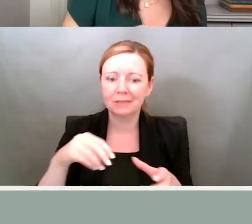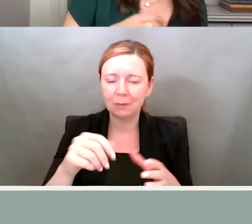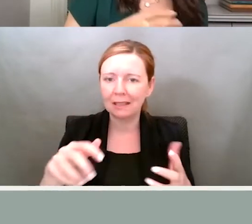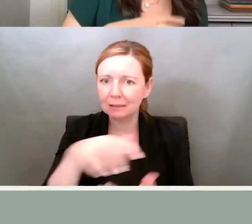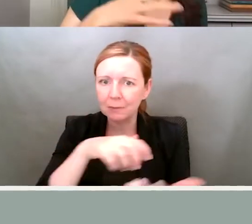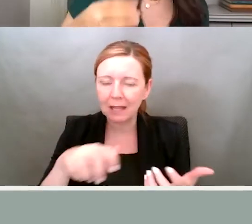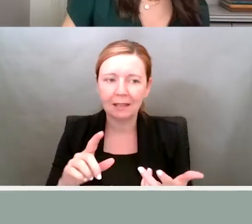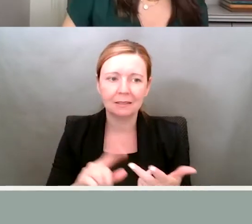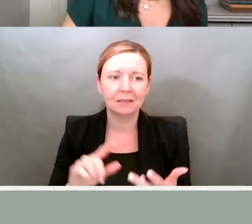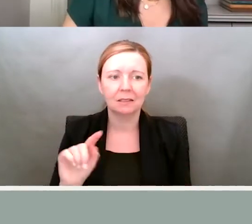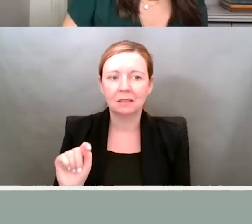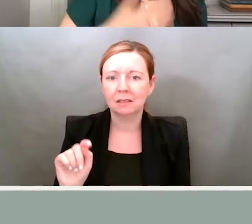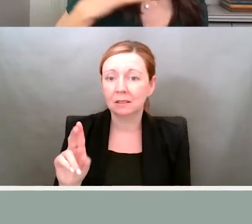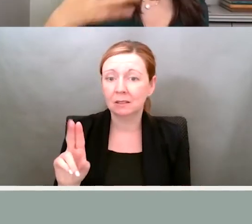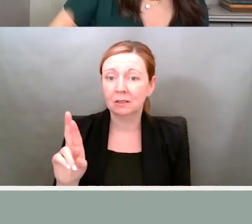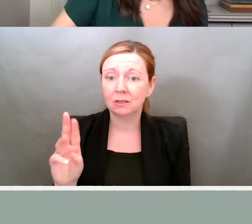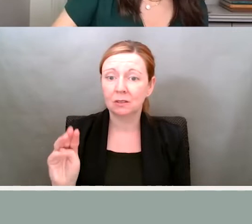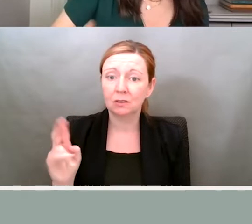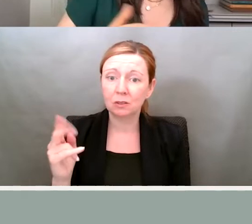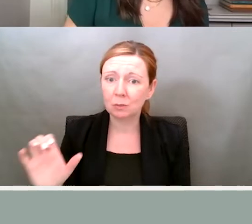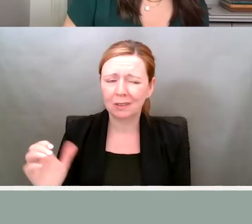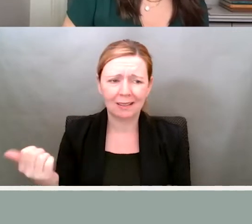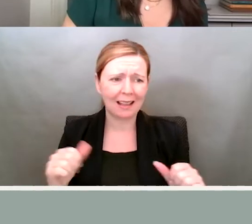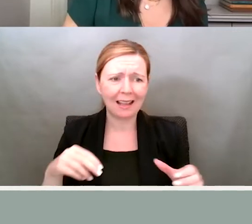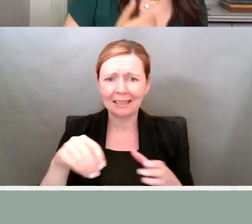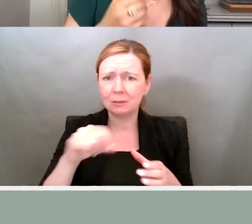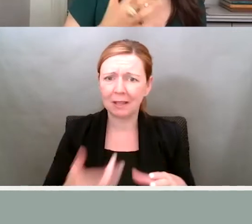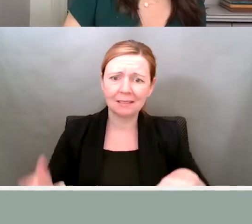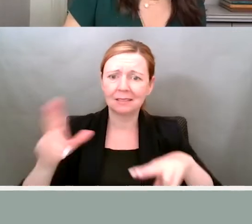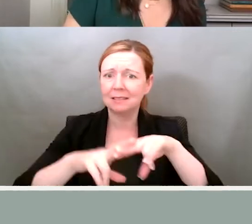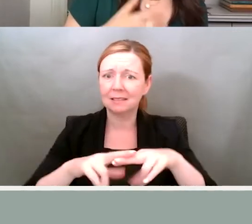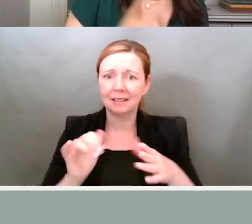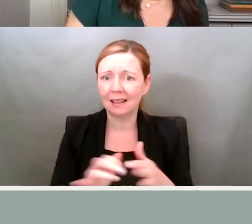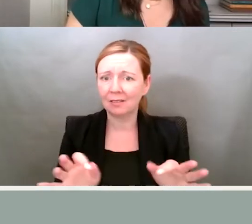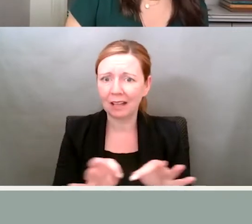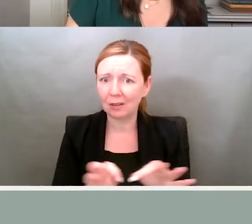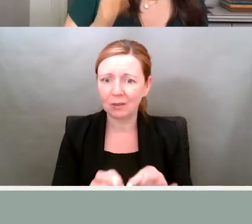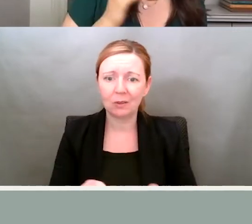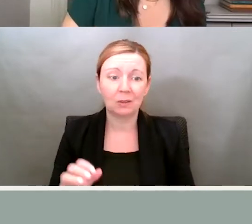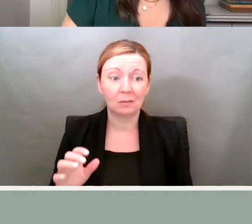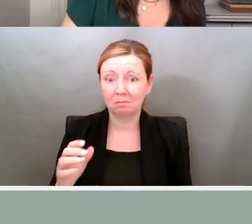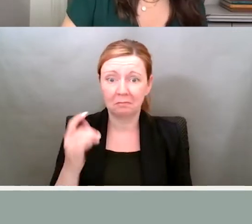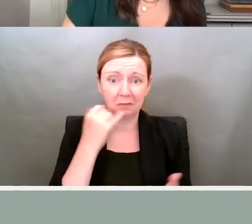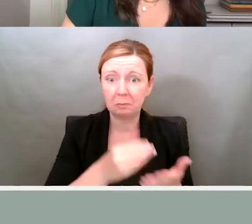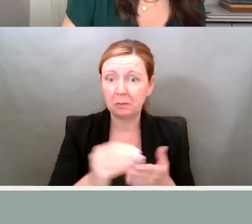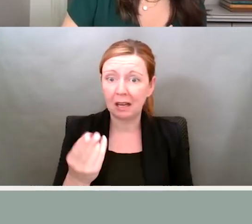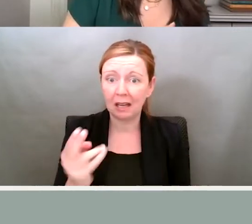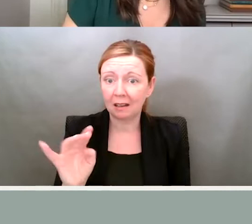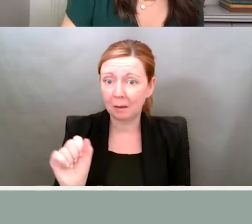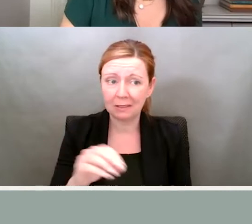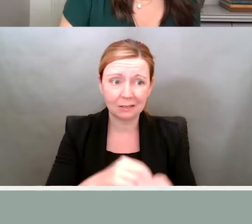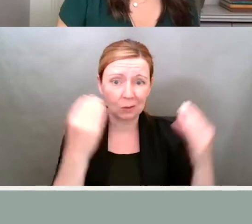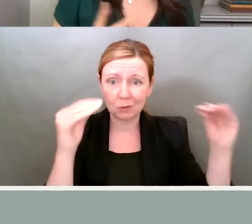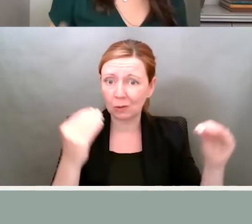turmeric. Any spice actually will elevate the nutritional value of your hummus, even store-bought. Really good stuff,